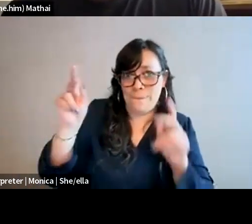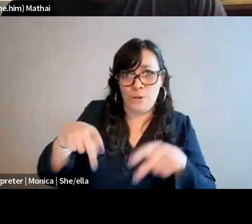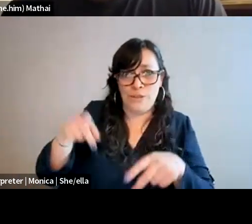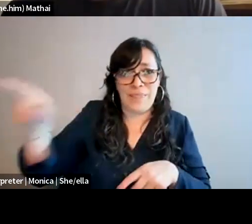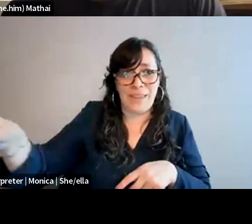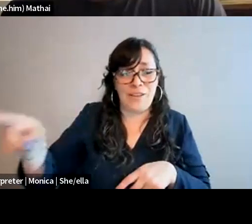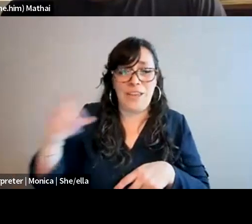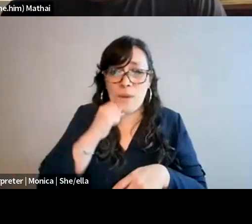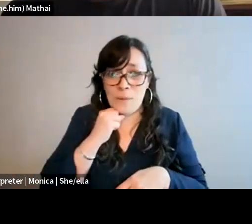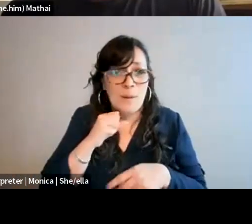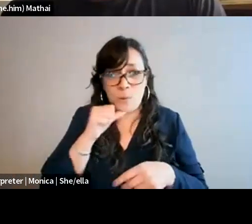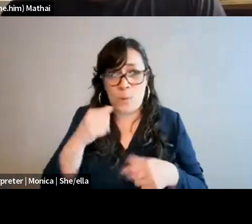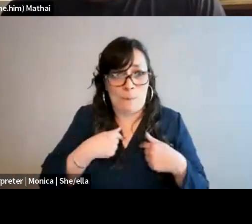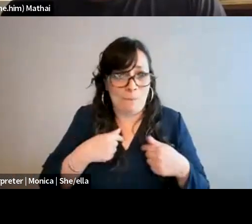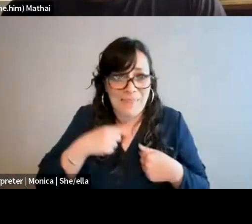say.